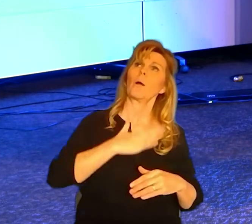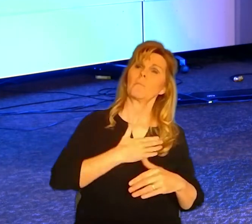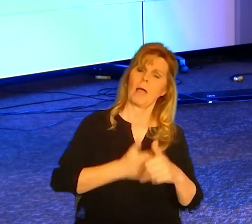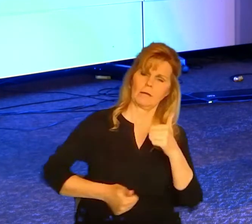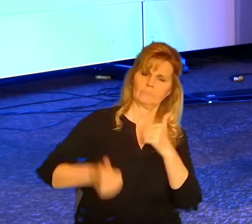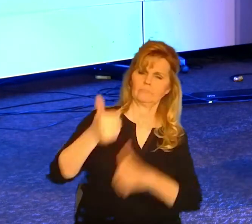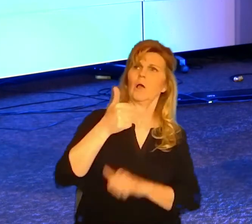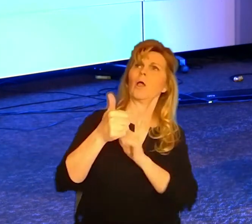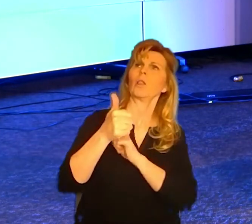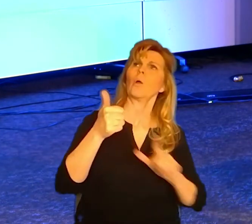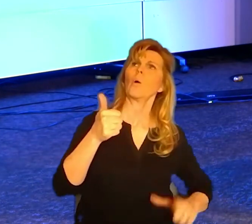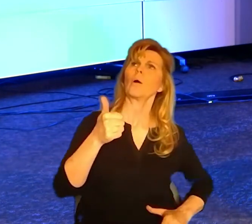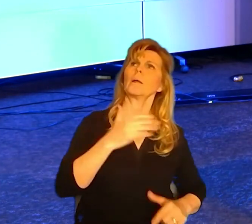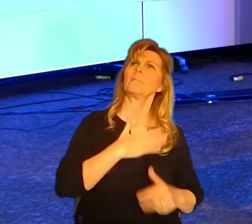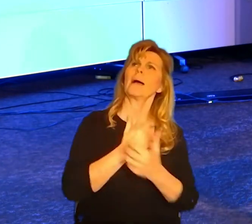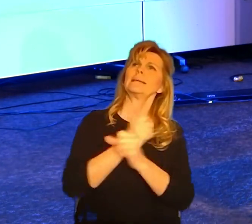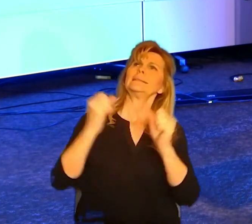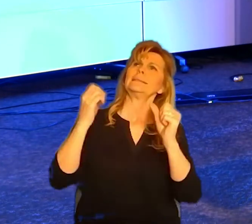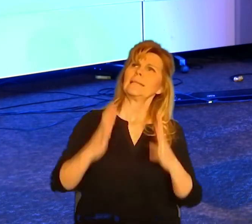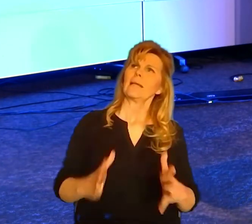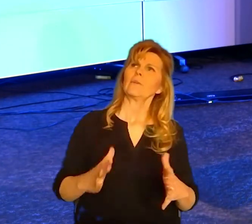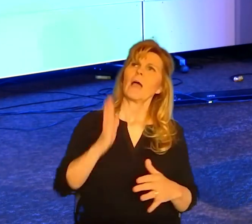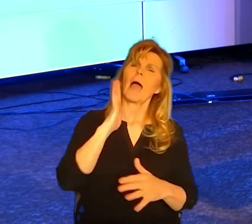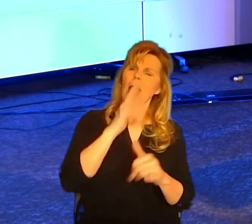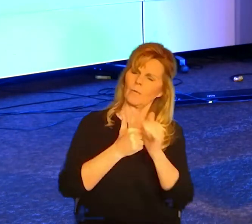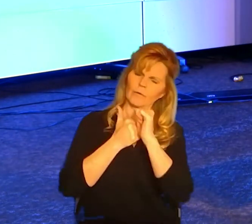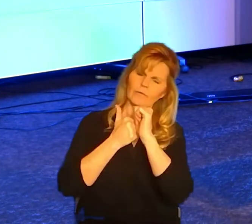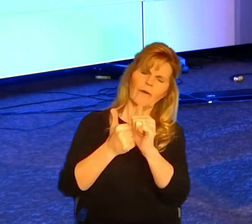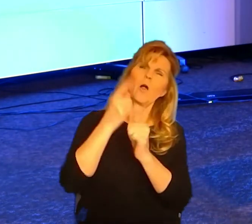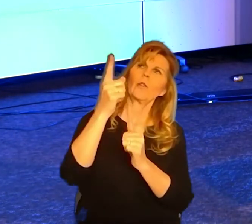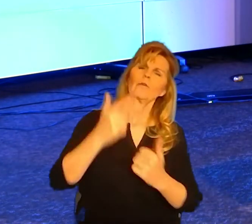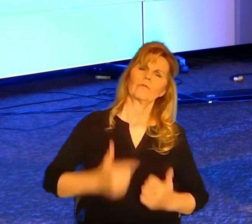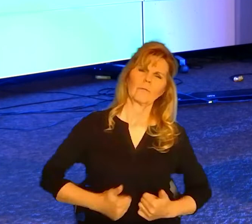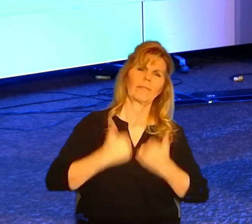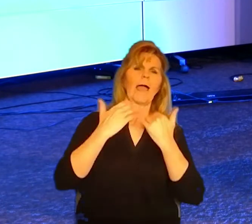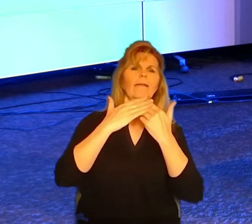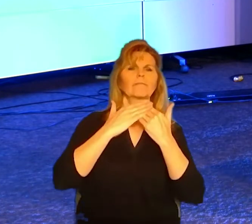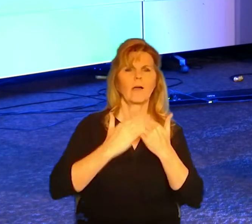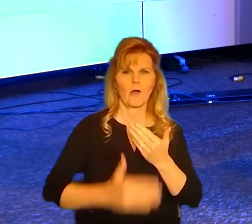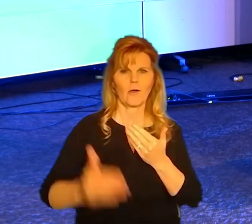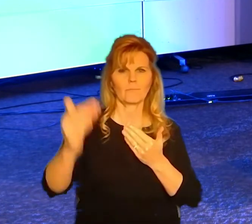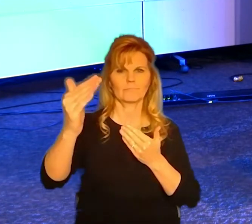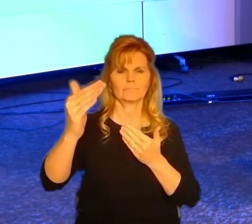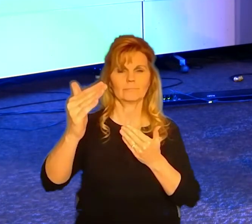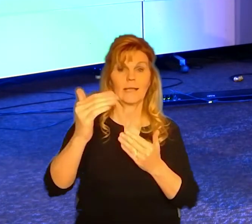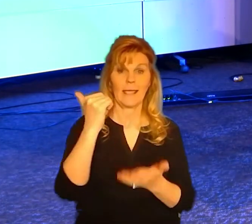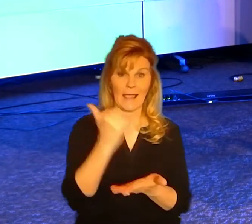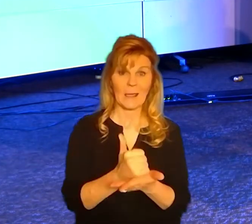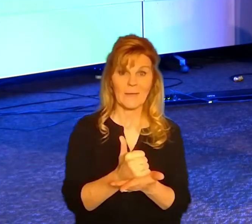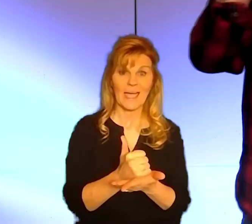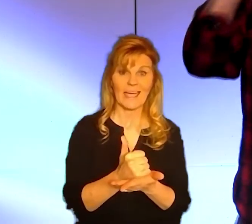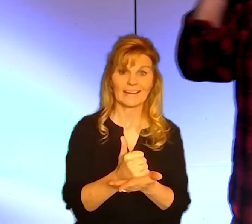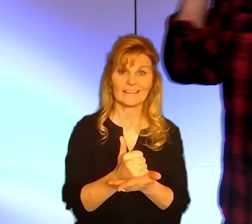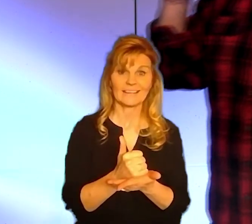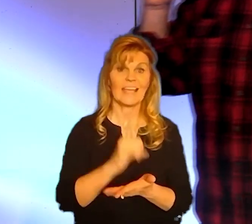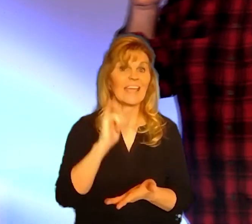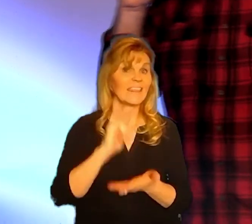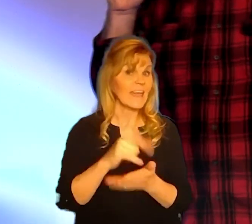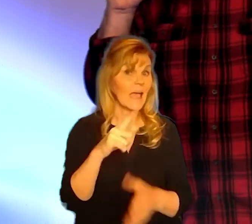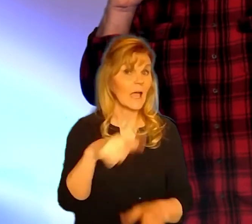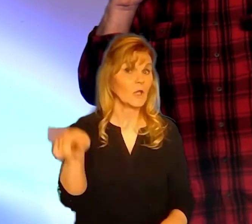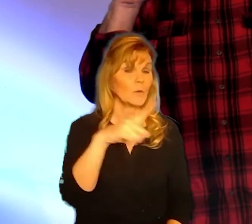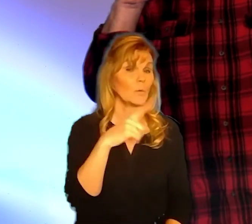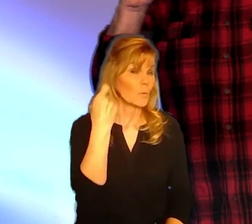my Savior, and I will follow you all the days of my life. Amen. Amen. If that was you, we are